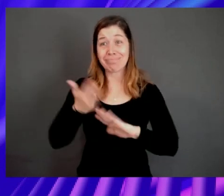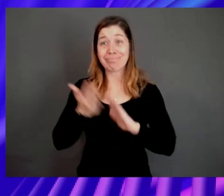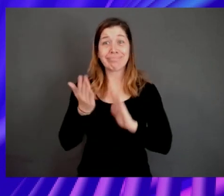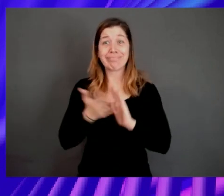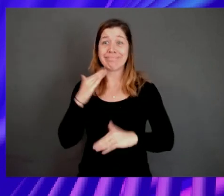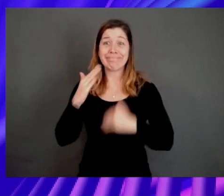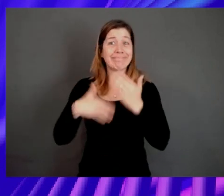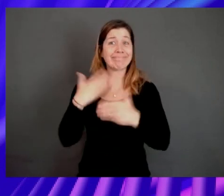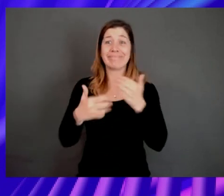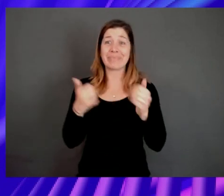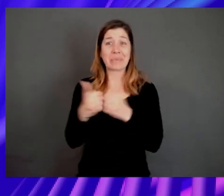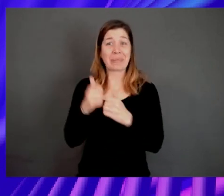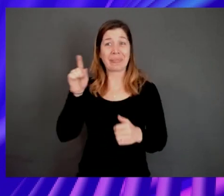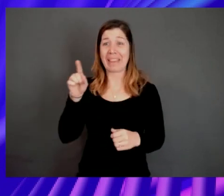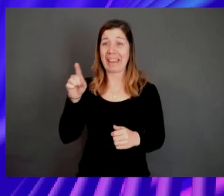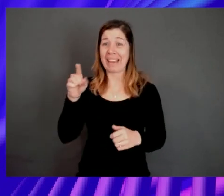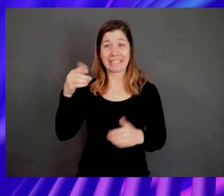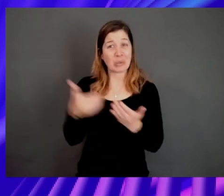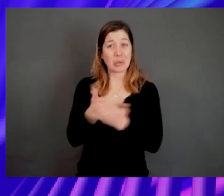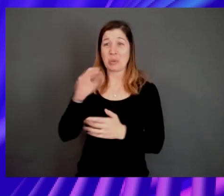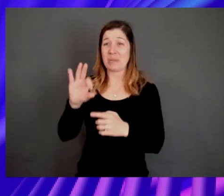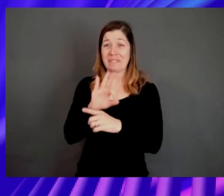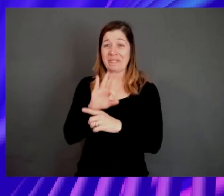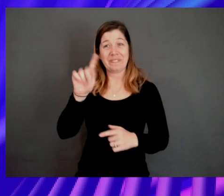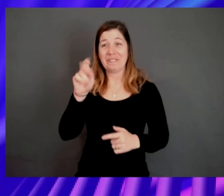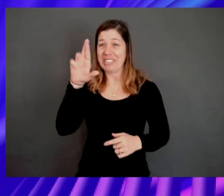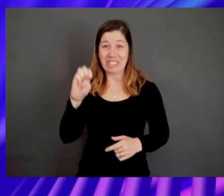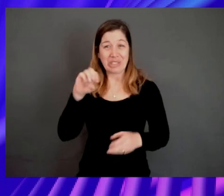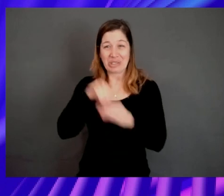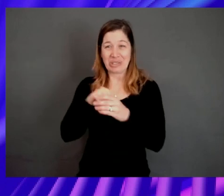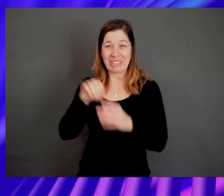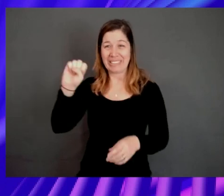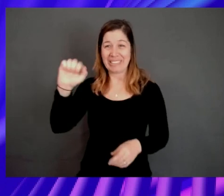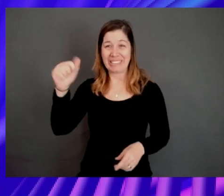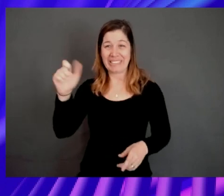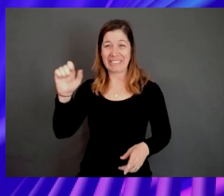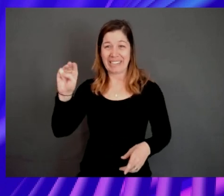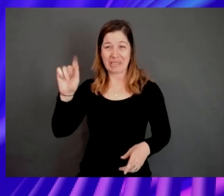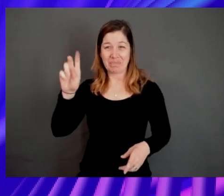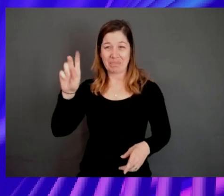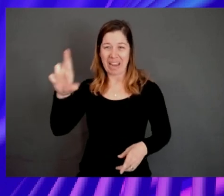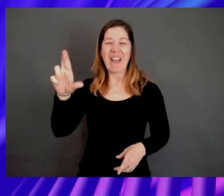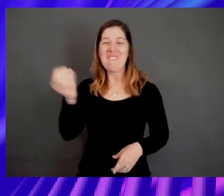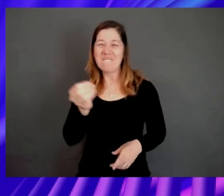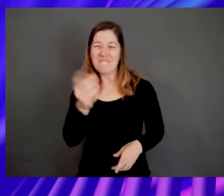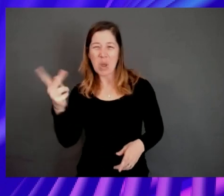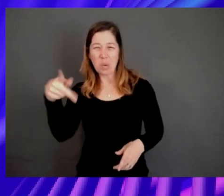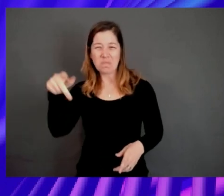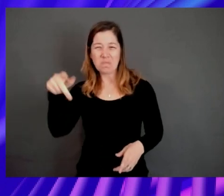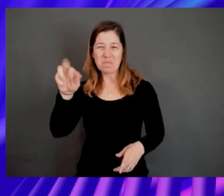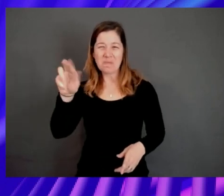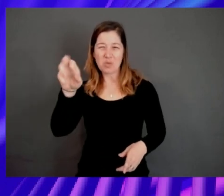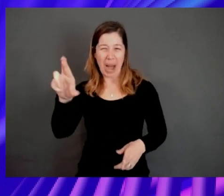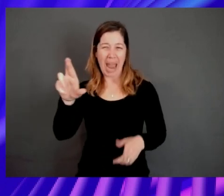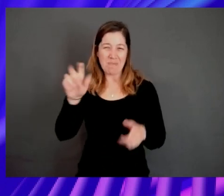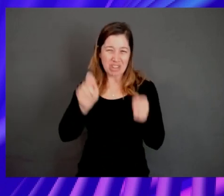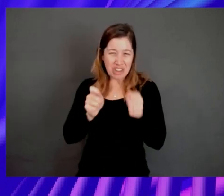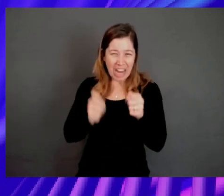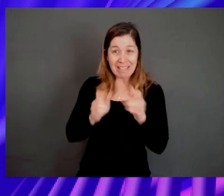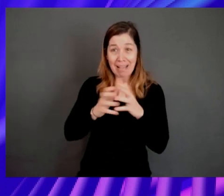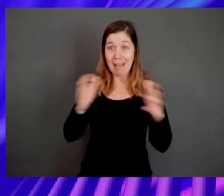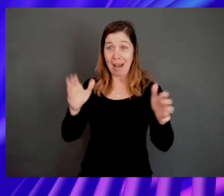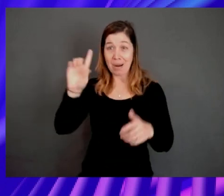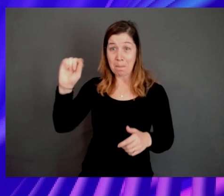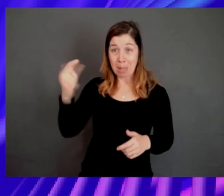parallel feature in SageMaker. Just a few parameter changes and a lot of blogs, a lot of resources that you shared with